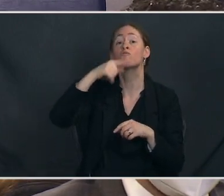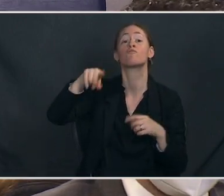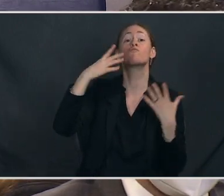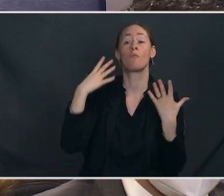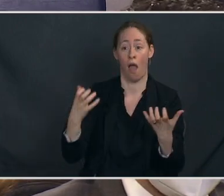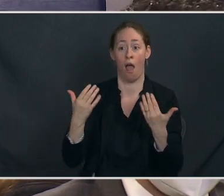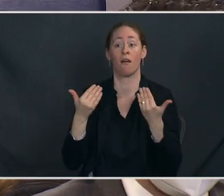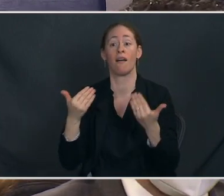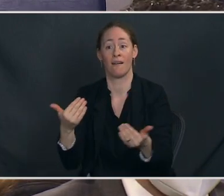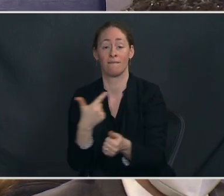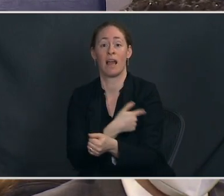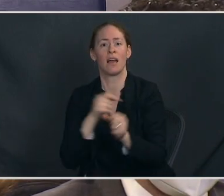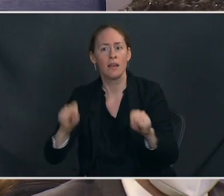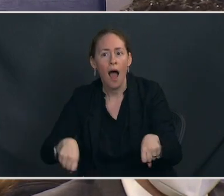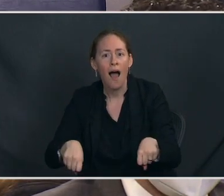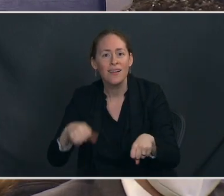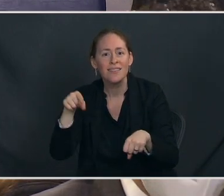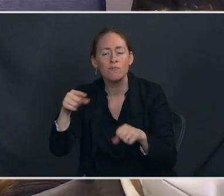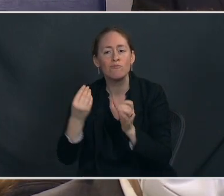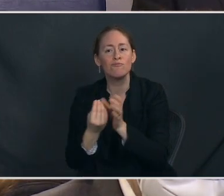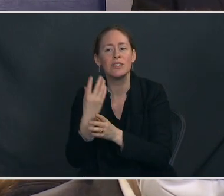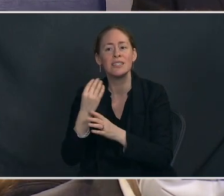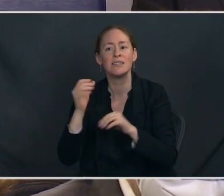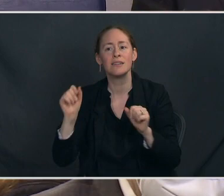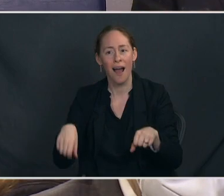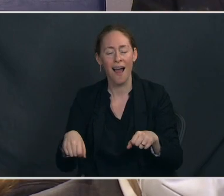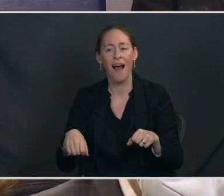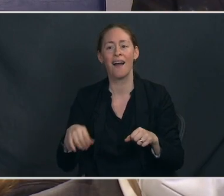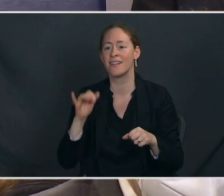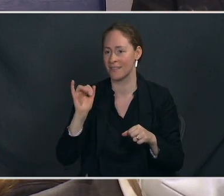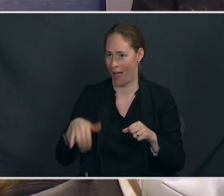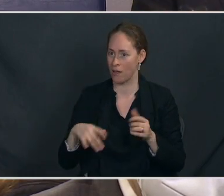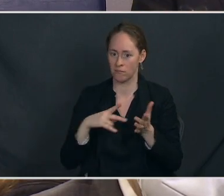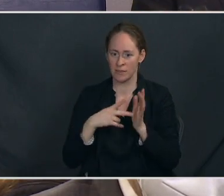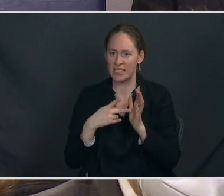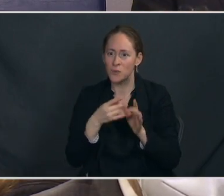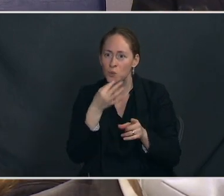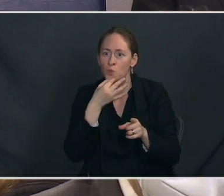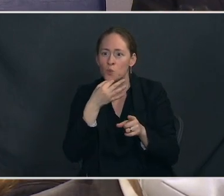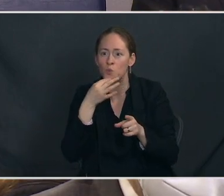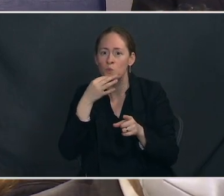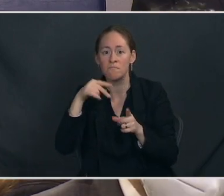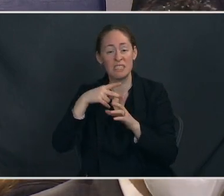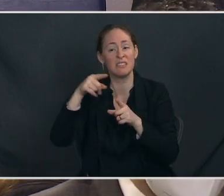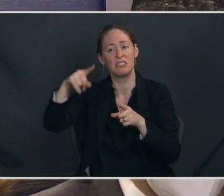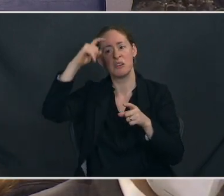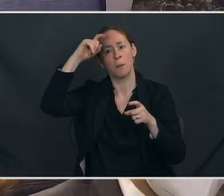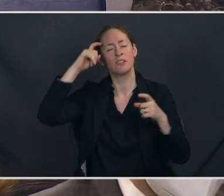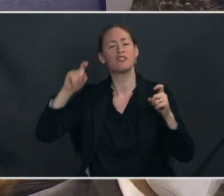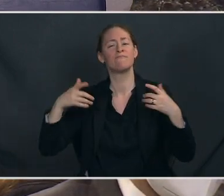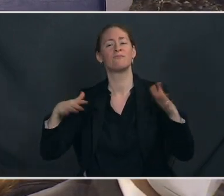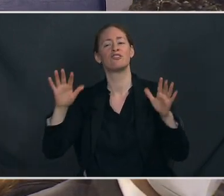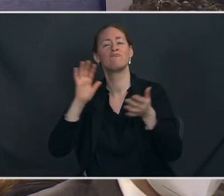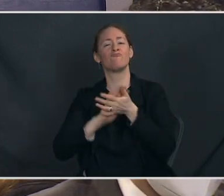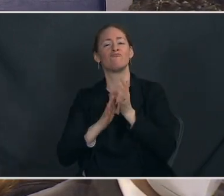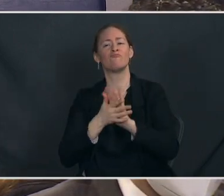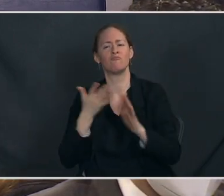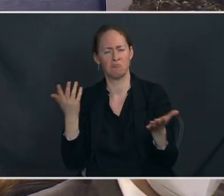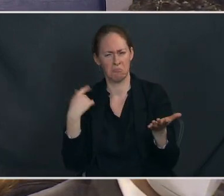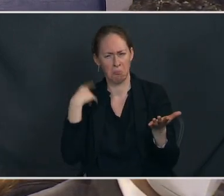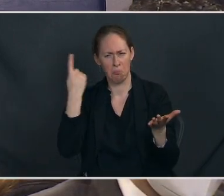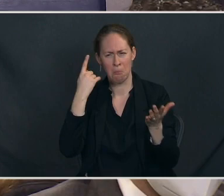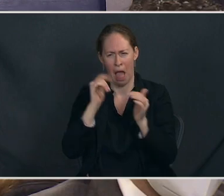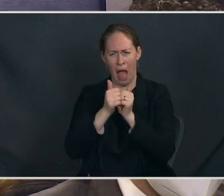spring, and that we would be well on our way to herd immunity by summer. I'm wondering how we can make those projections, and we don't know what the